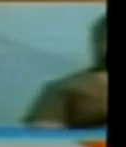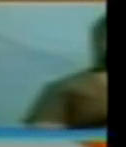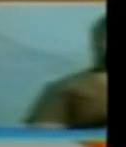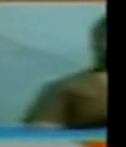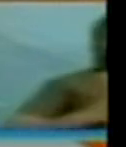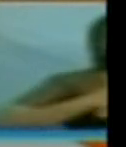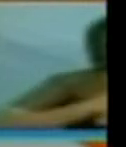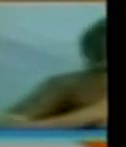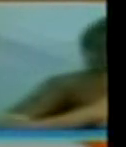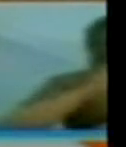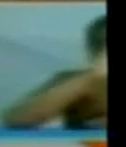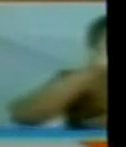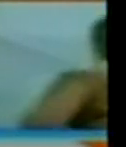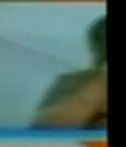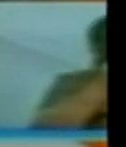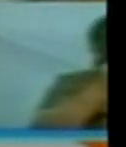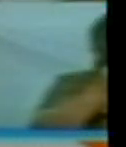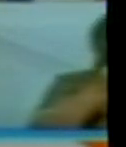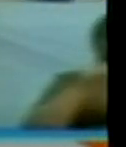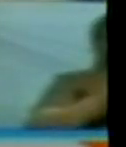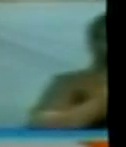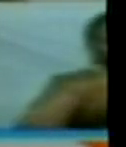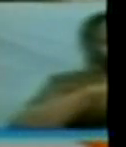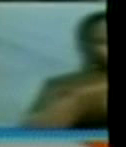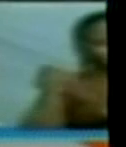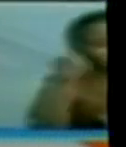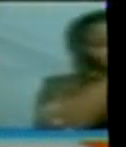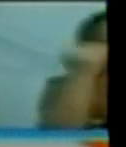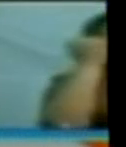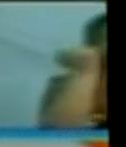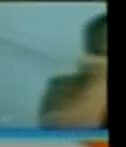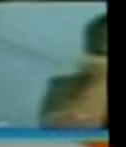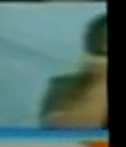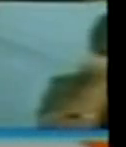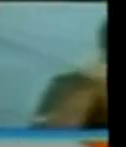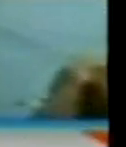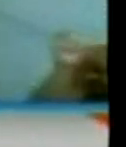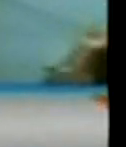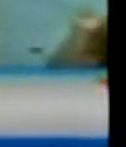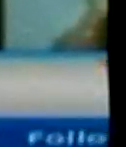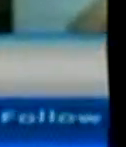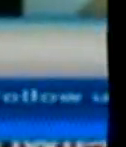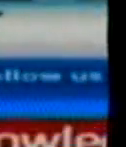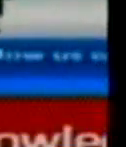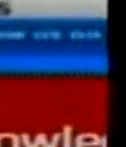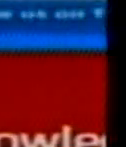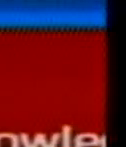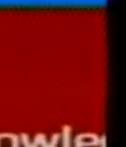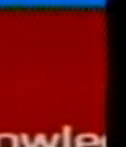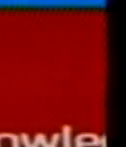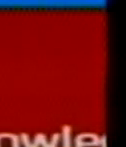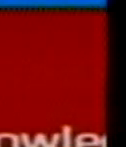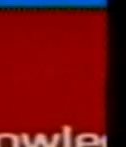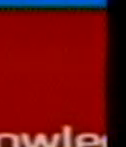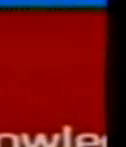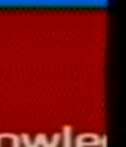Honorable Chief Justice, honorable members of the court, I have been asked by my colleagues, and if I have your permission,